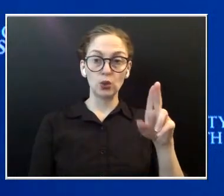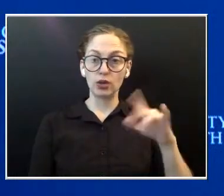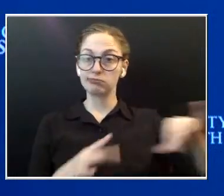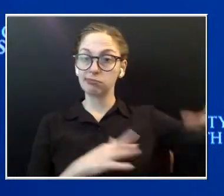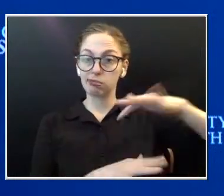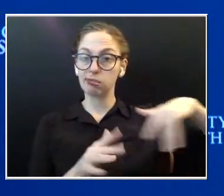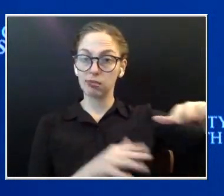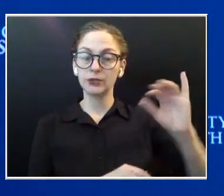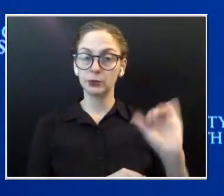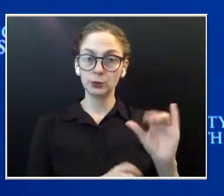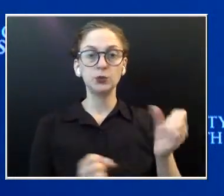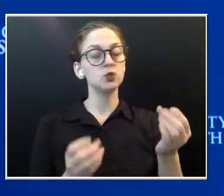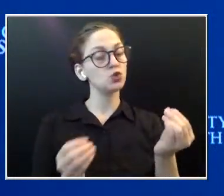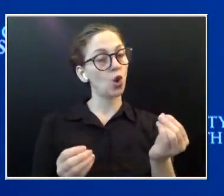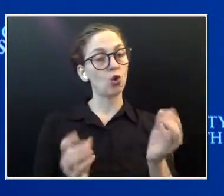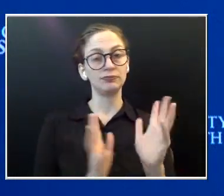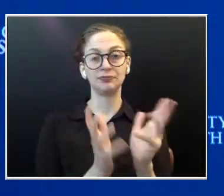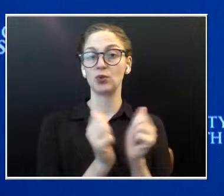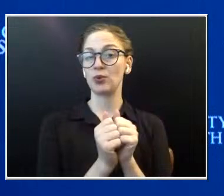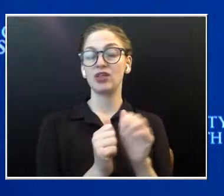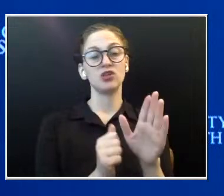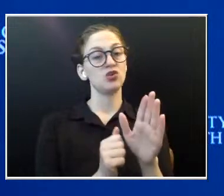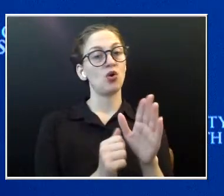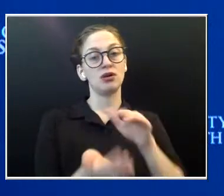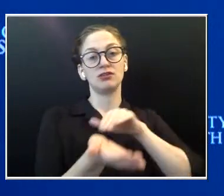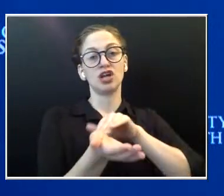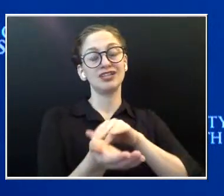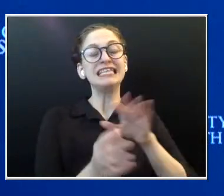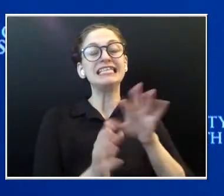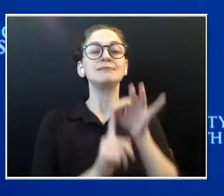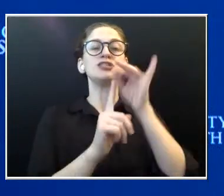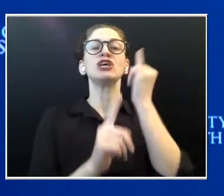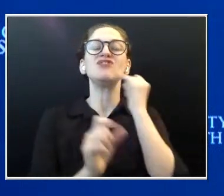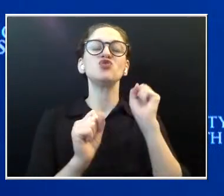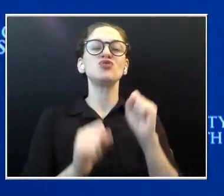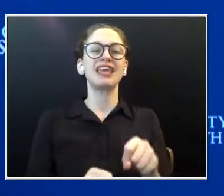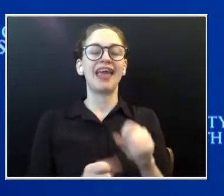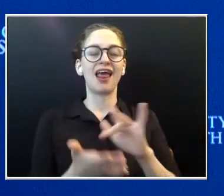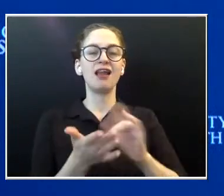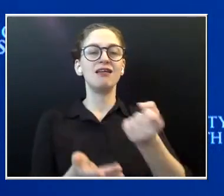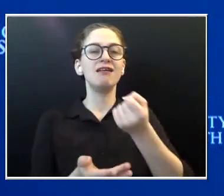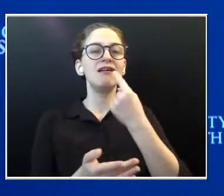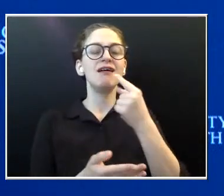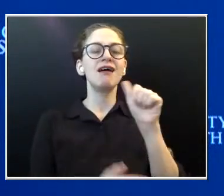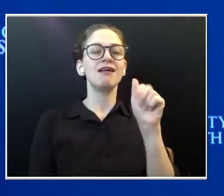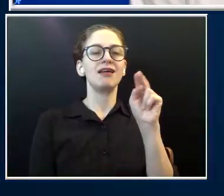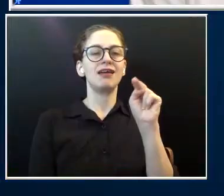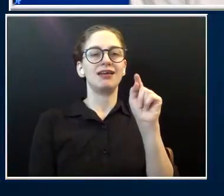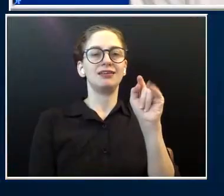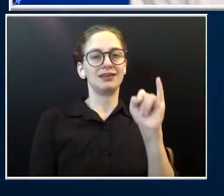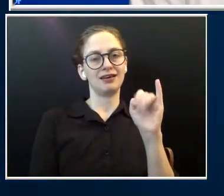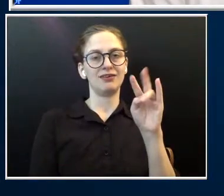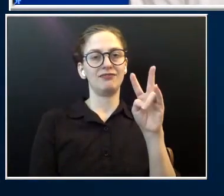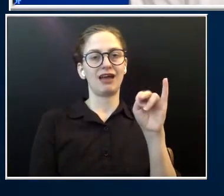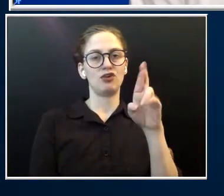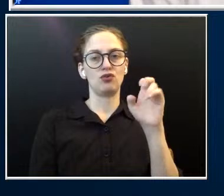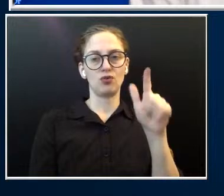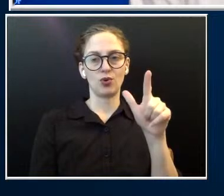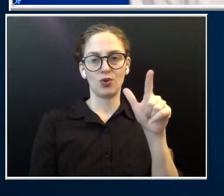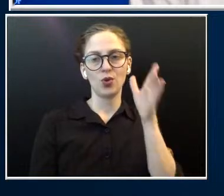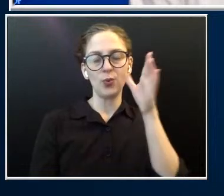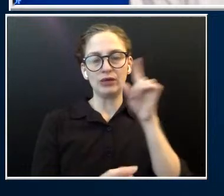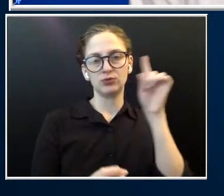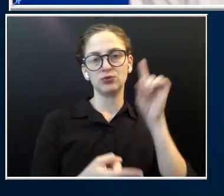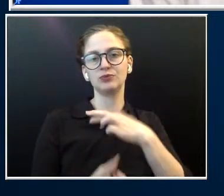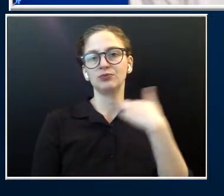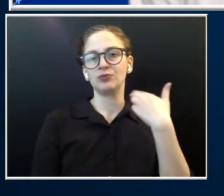if you can get on that oral antiviral, which will help reduce your chance of hospitalization for COVID. Yeah, because we know vaccination and